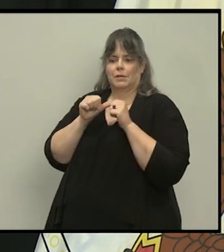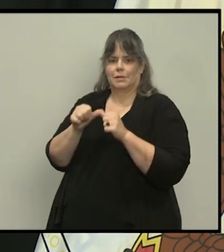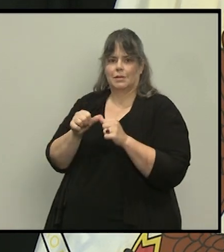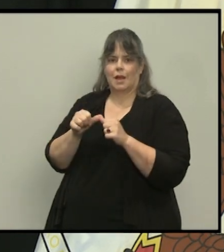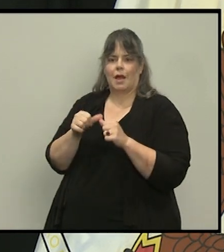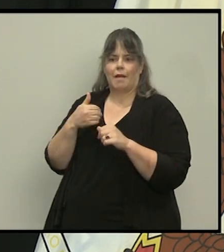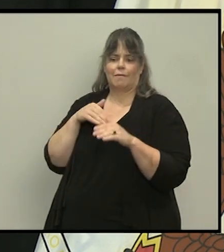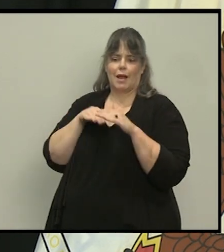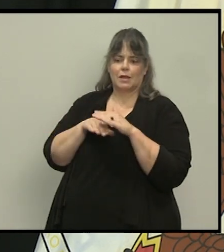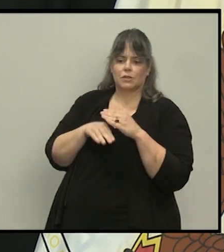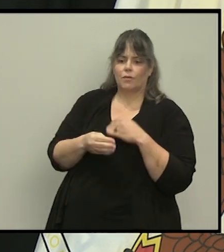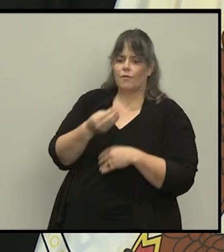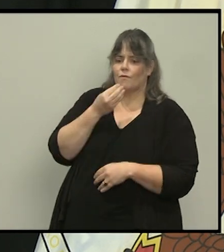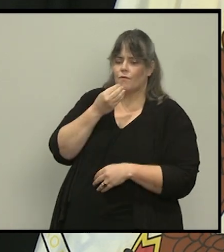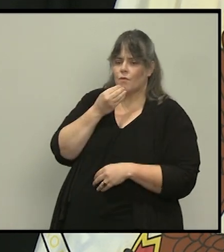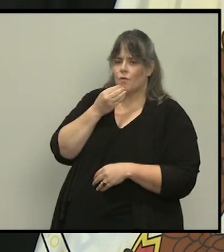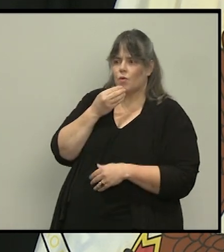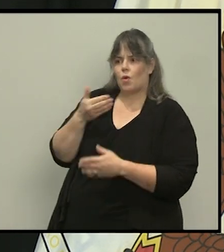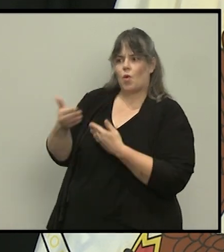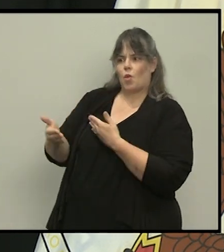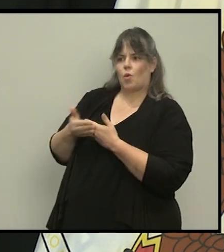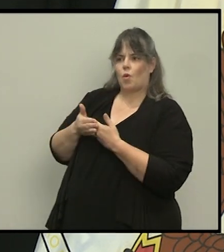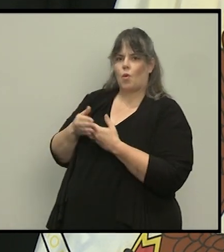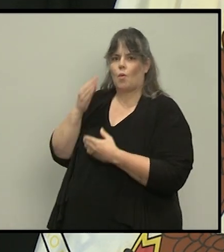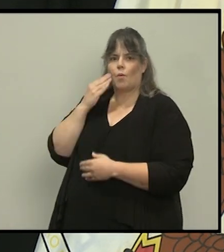to food close to their homes.